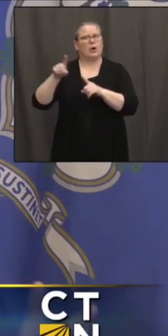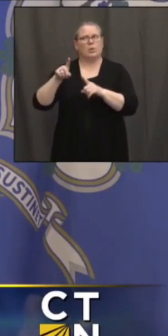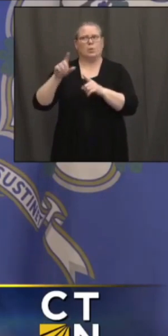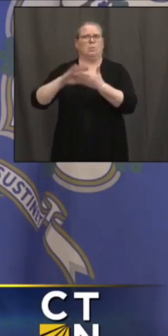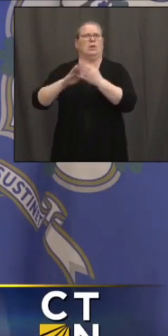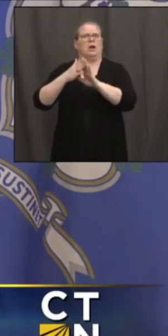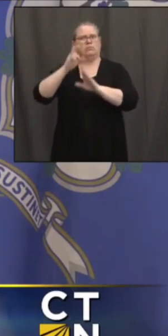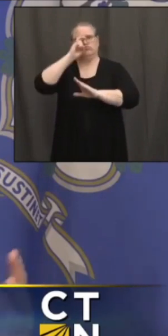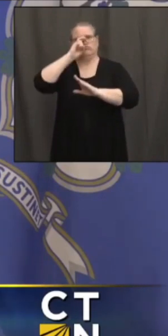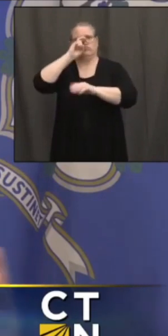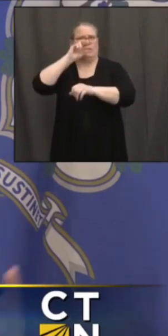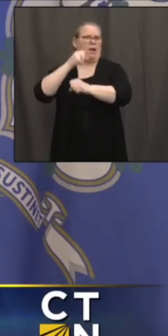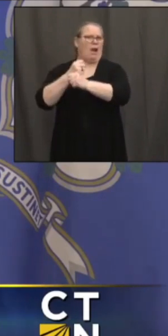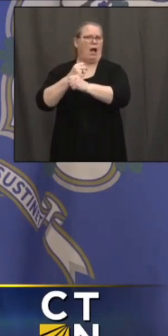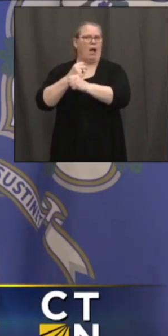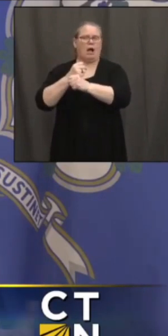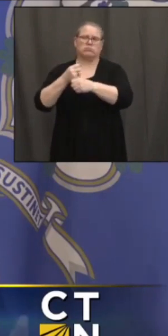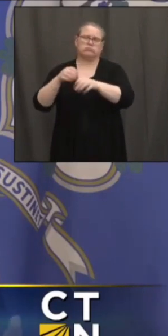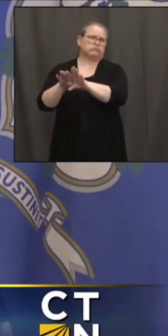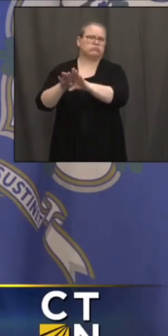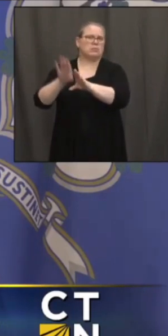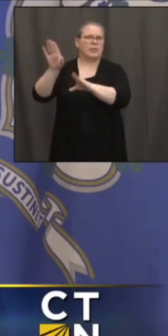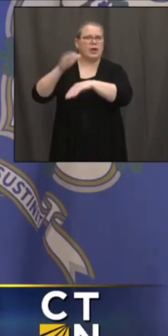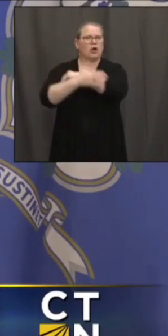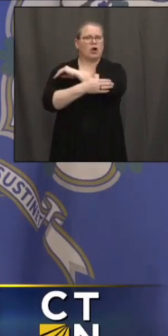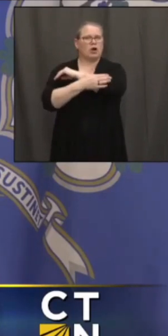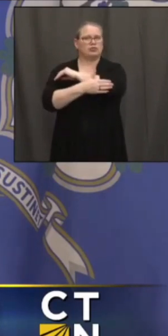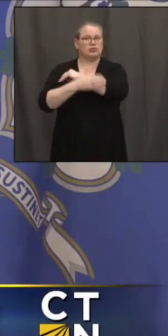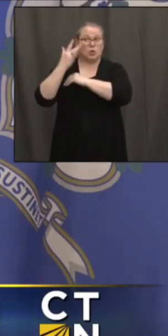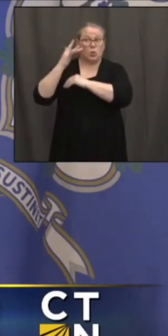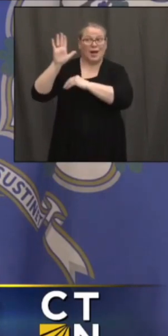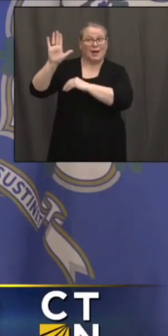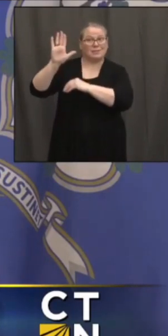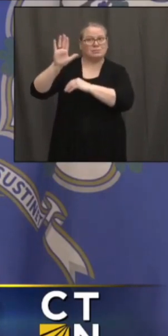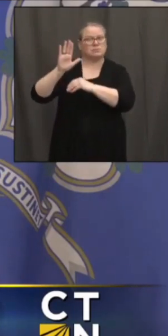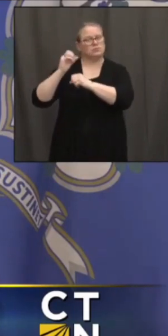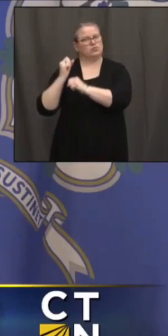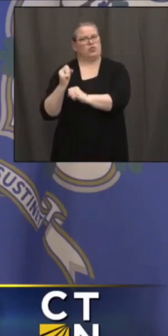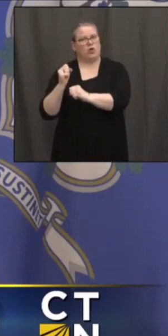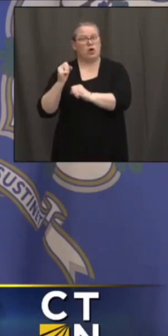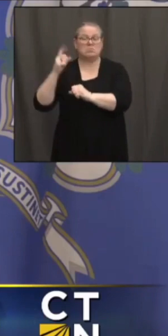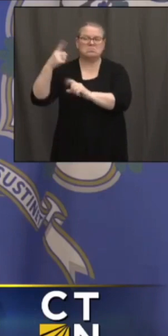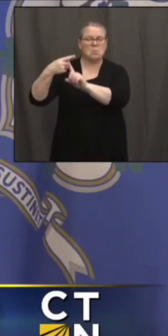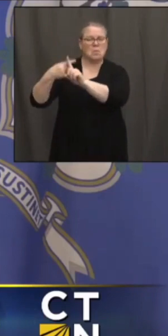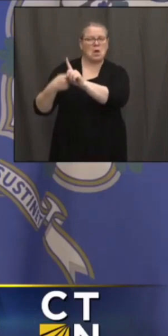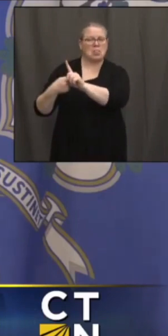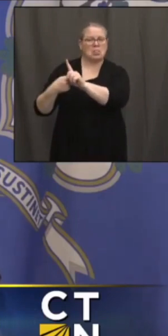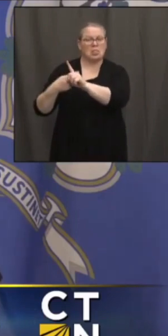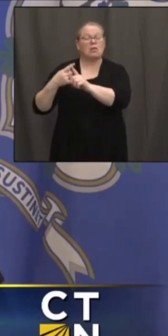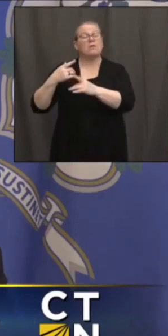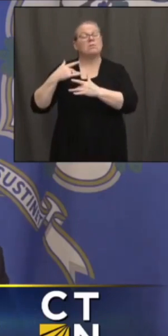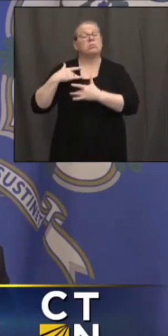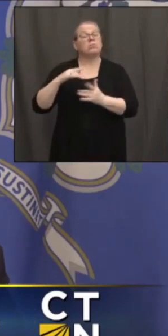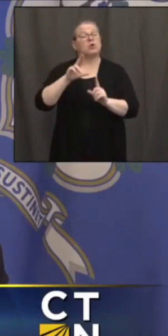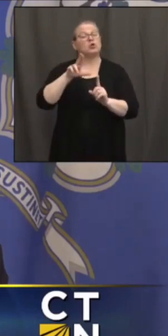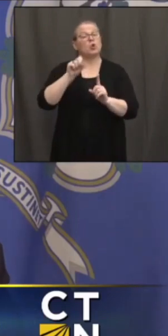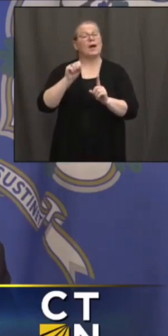now, they've been in that situation for, a month or so. We tend to be a month or so behind them. We